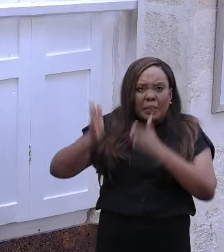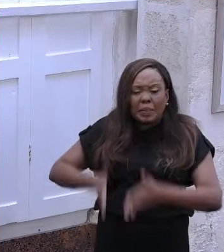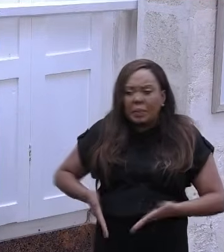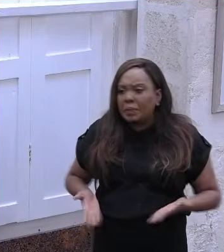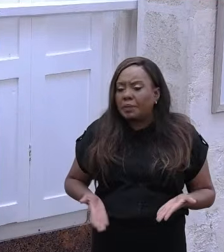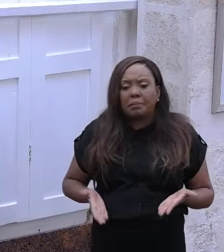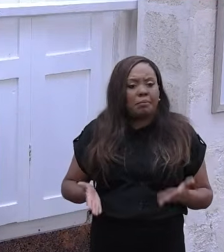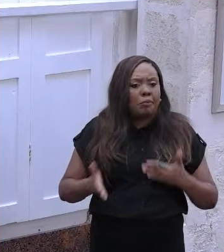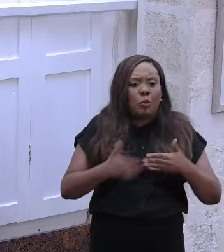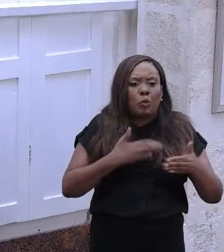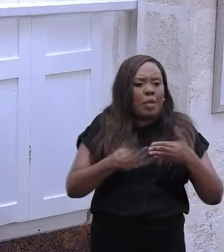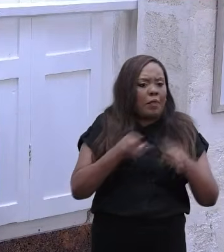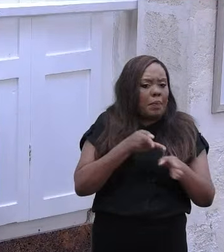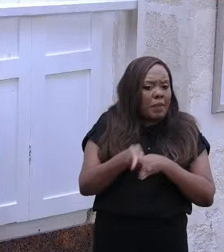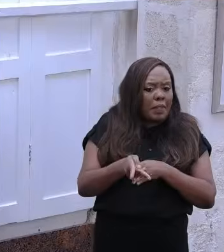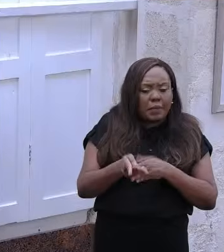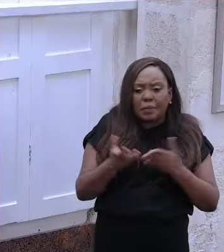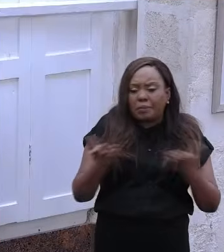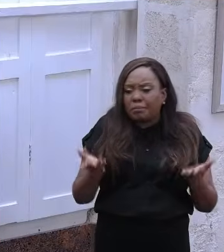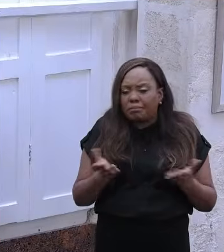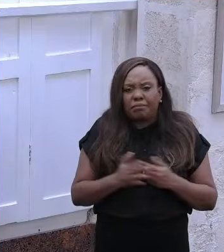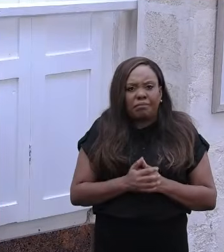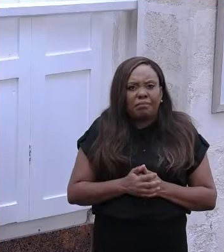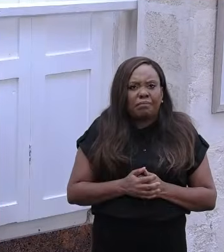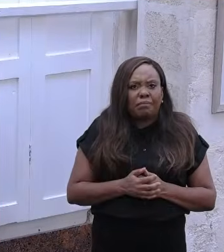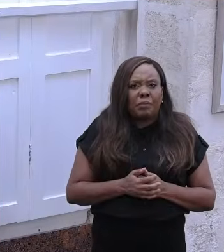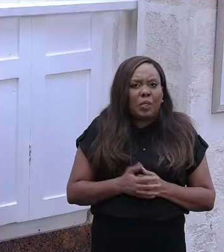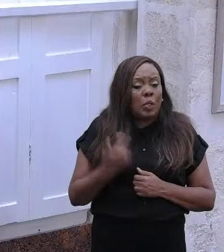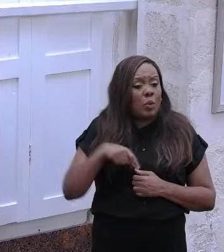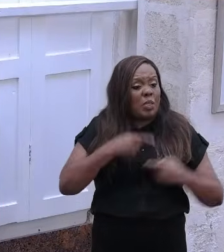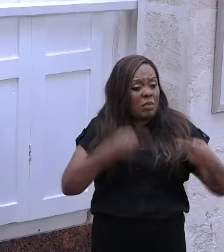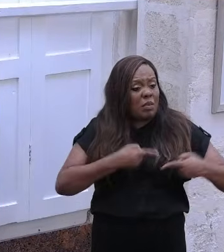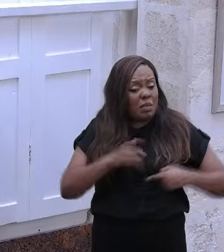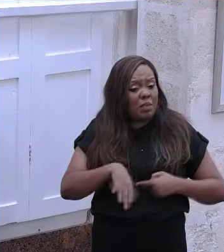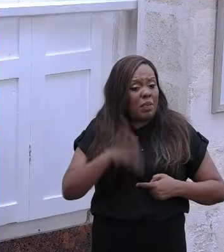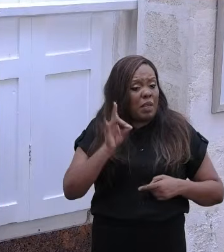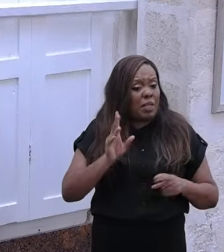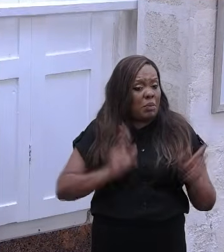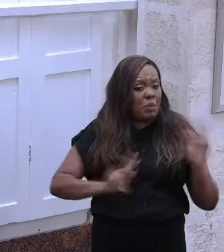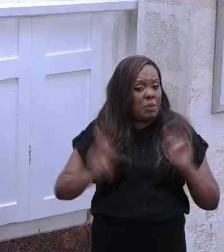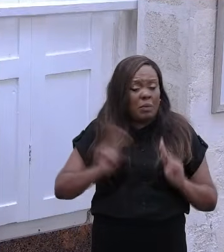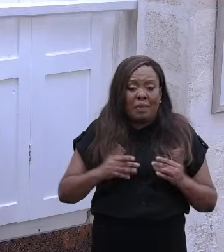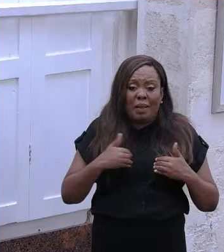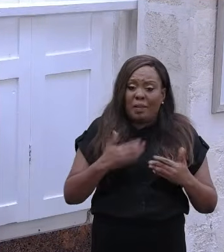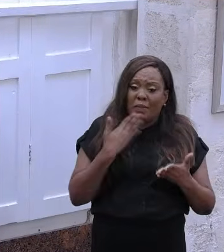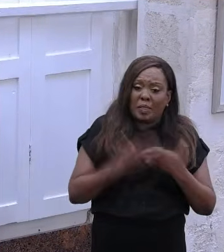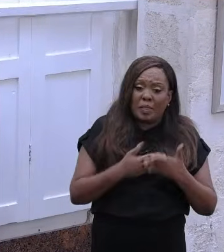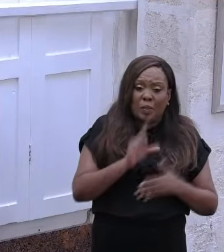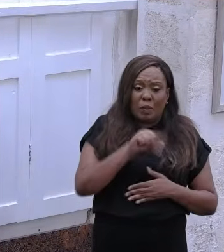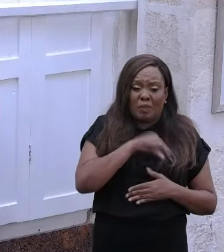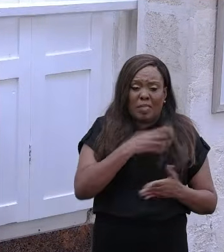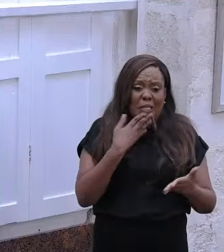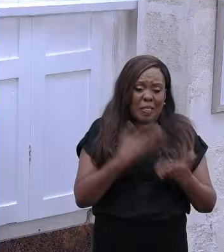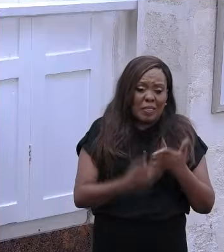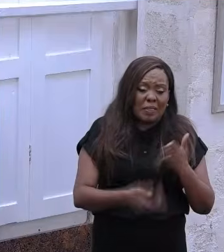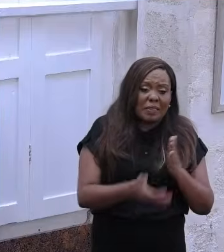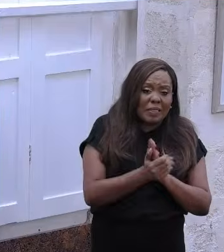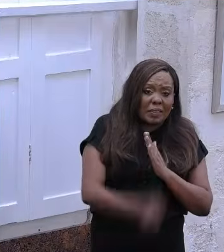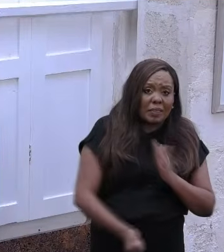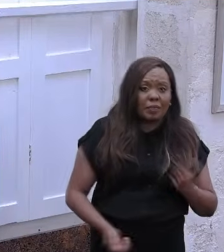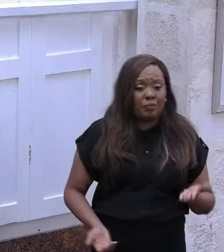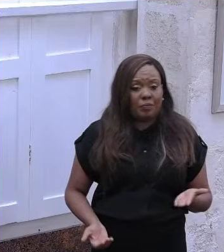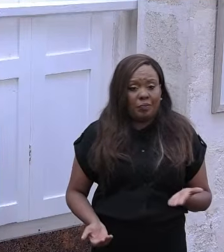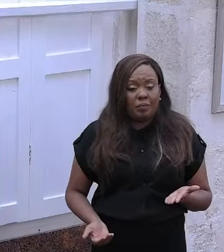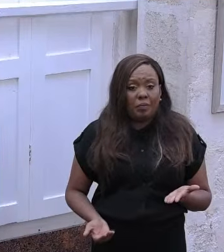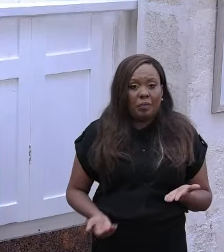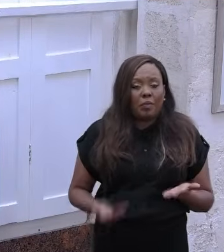occupation or profession, if you want to call them that. We are struggling. And the only way in which we are